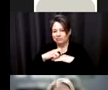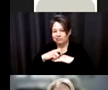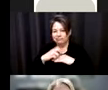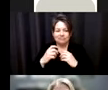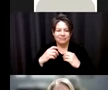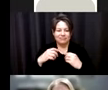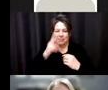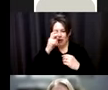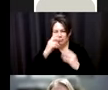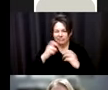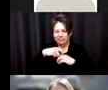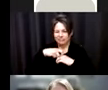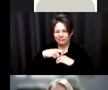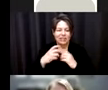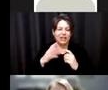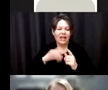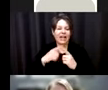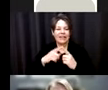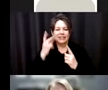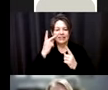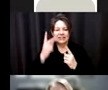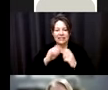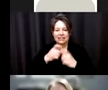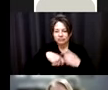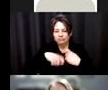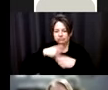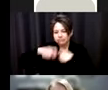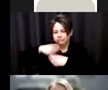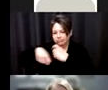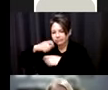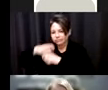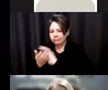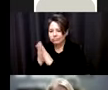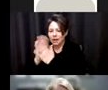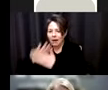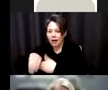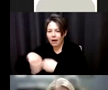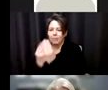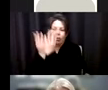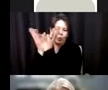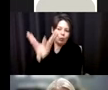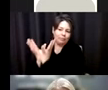can sort of see the whole passage of how this becomes the bloom.